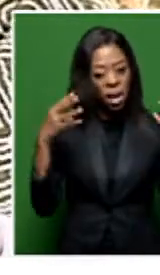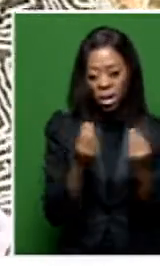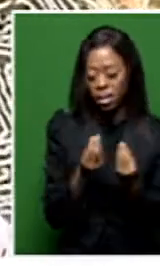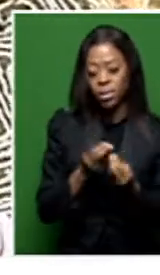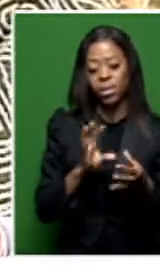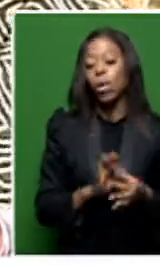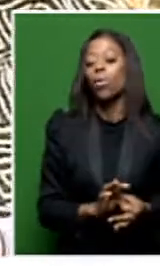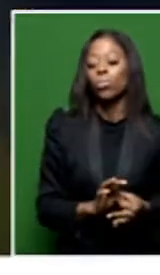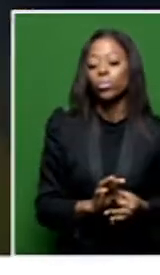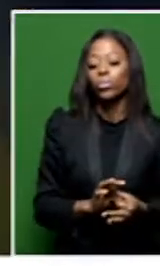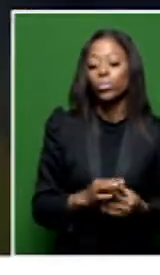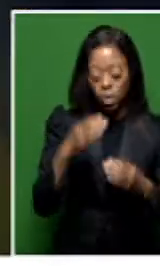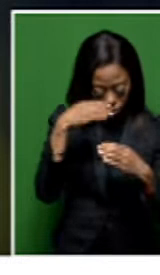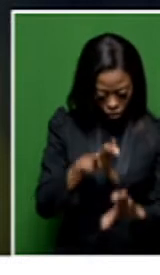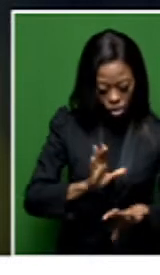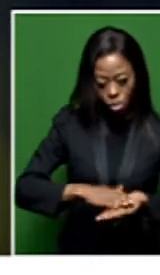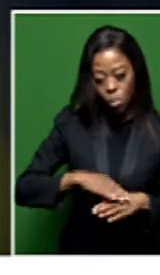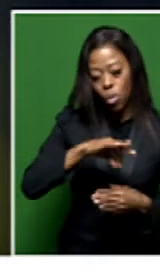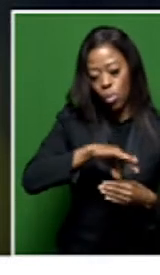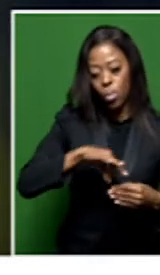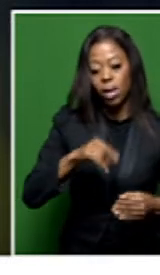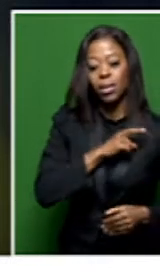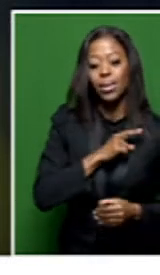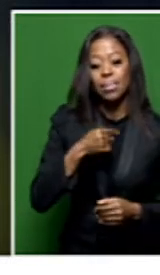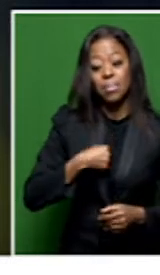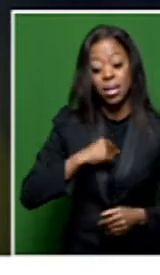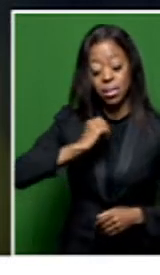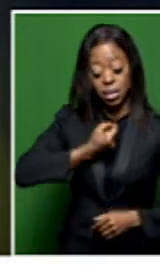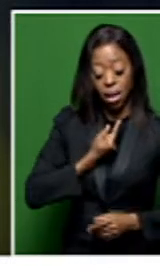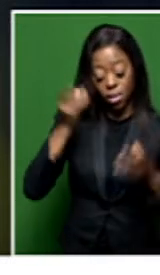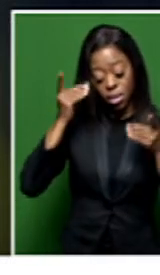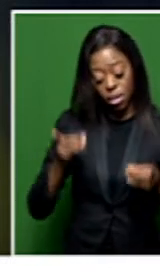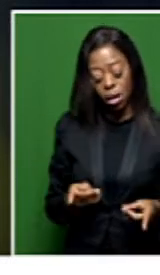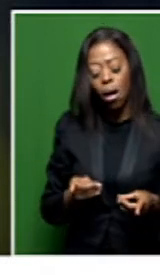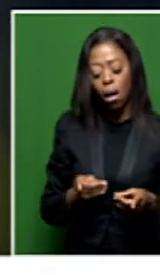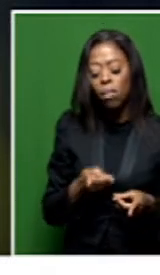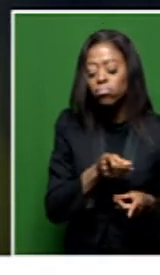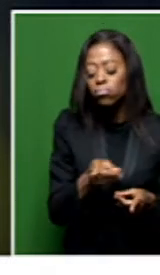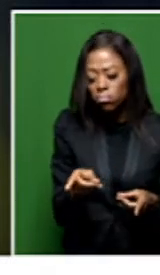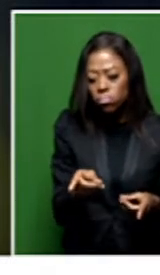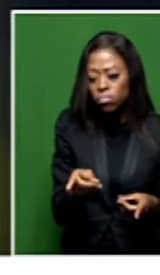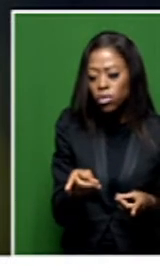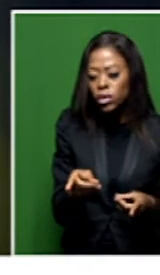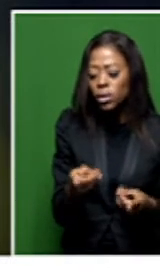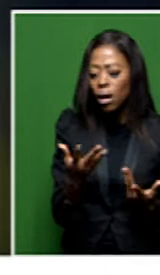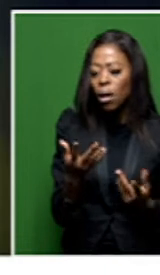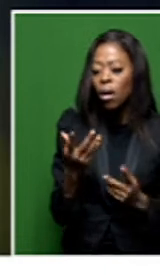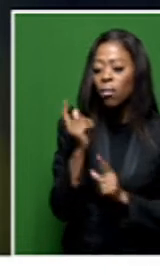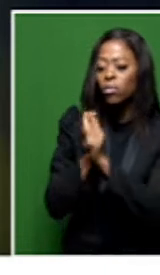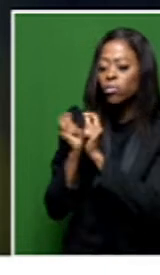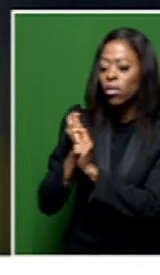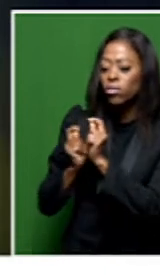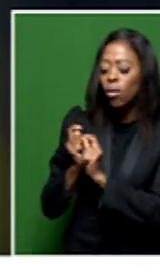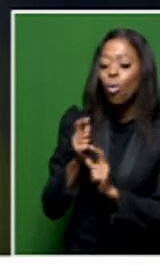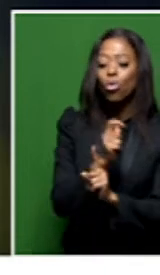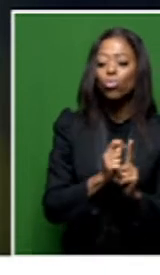amazing anything that's plant-based. Which is why, for me, I made sure that the recipes are indigenous ingredients and indigenous